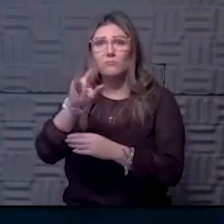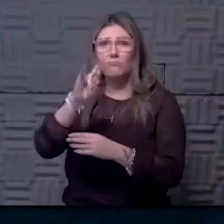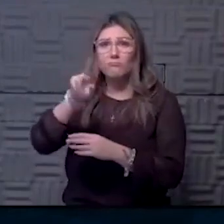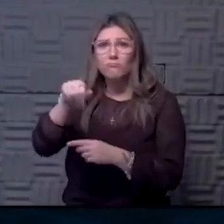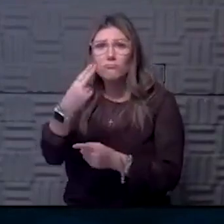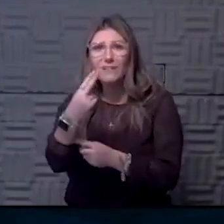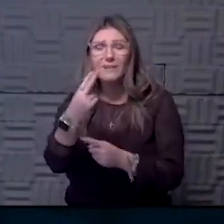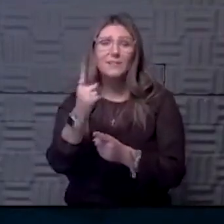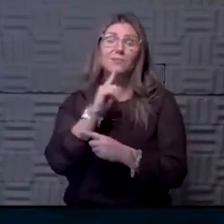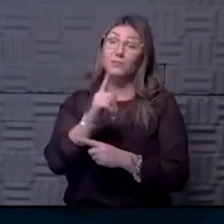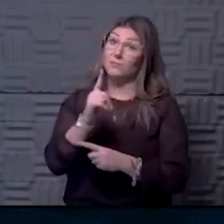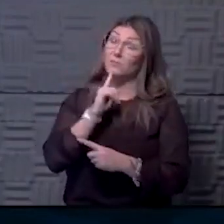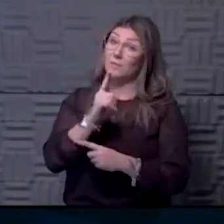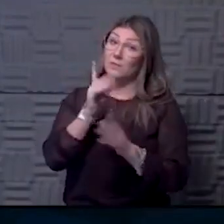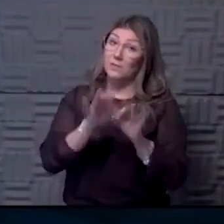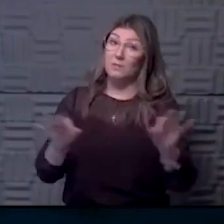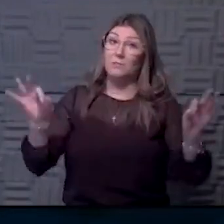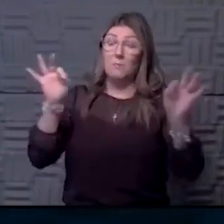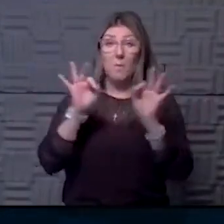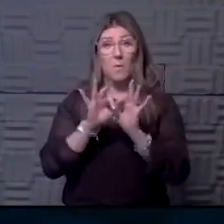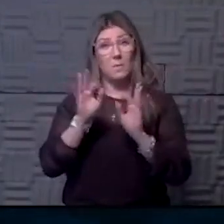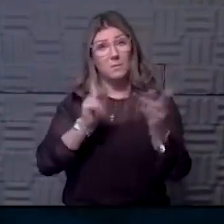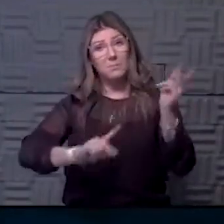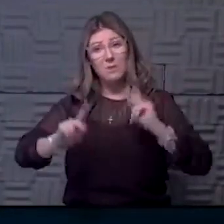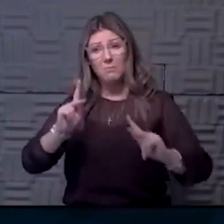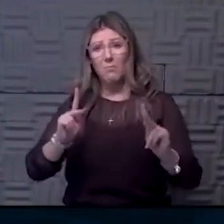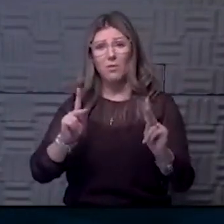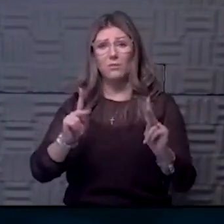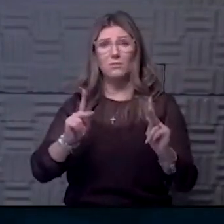important than it is to those of us who are